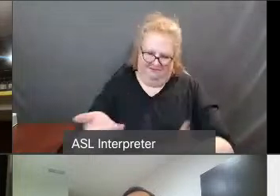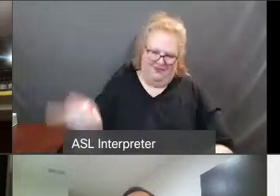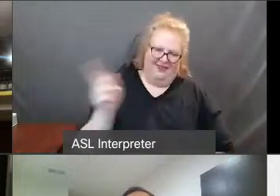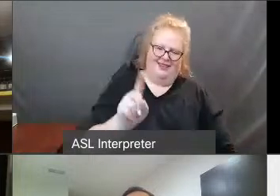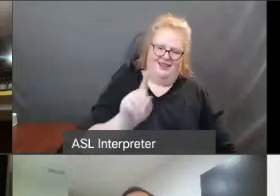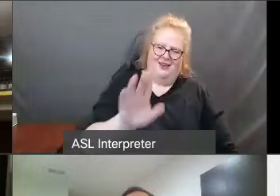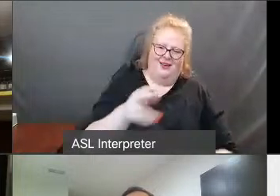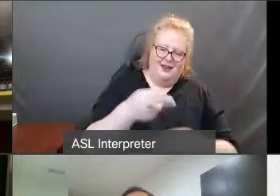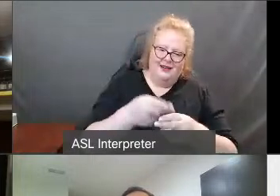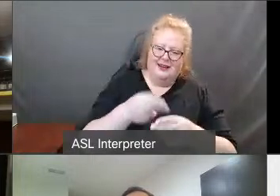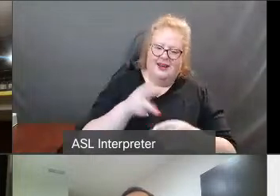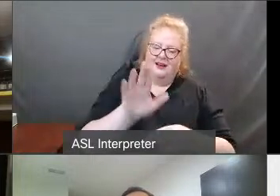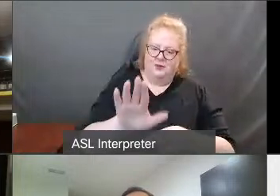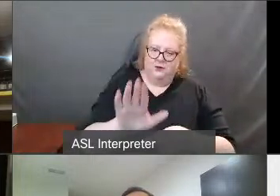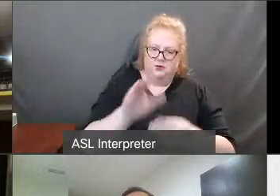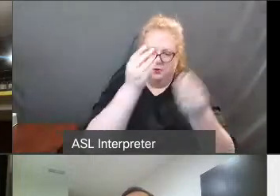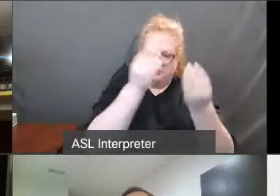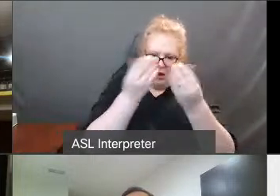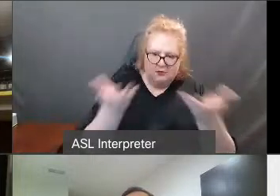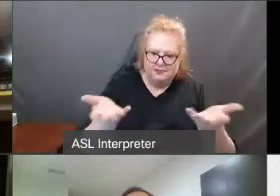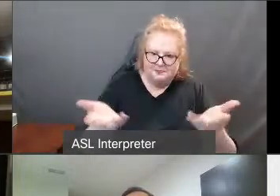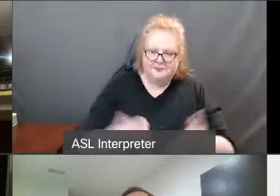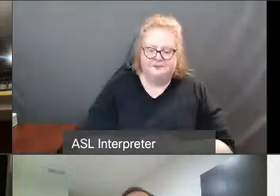name and share with us your thoughts on this project.